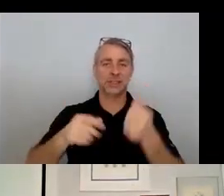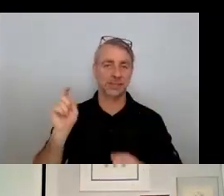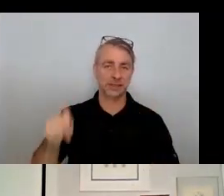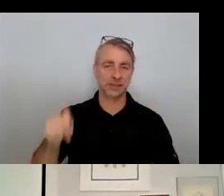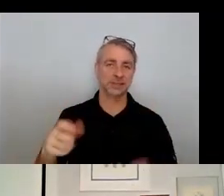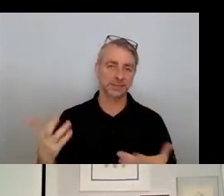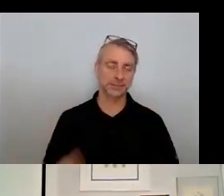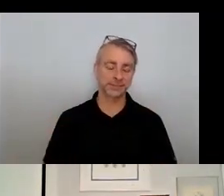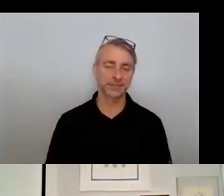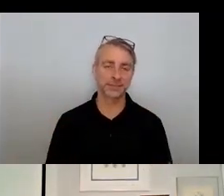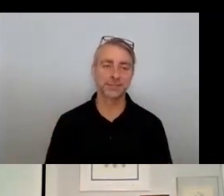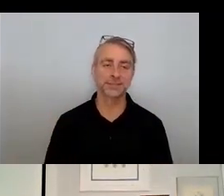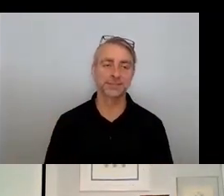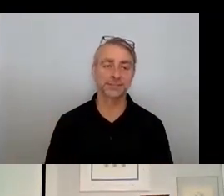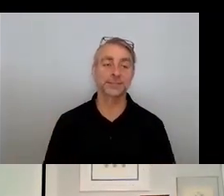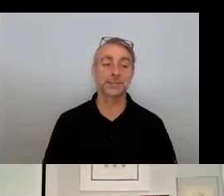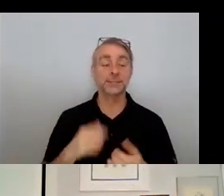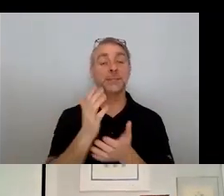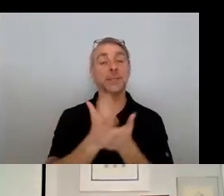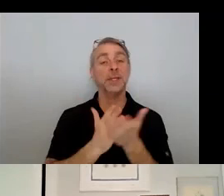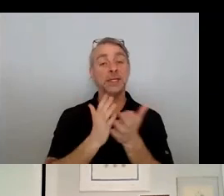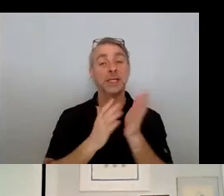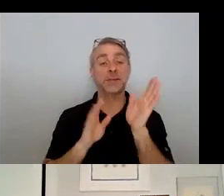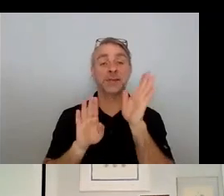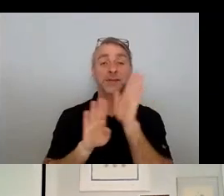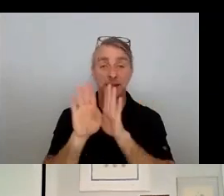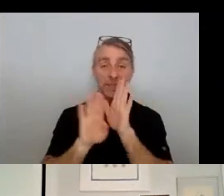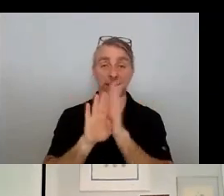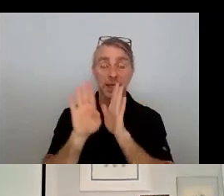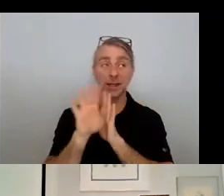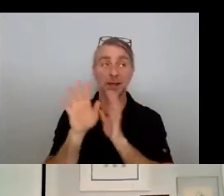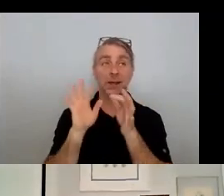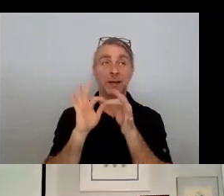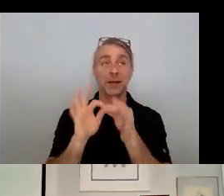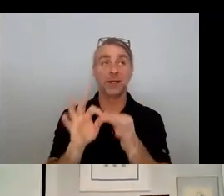been some developments in thinking through how to help